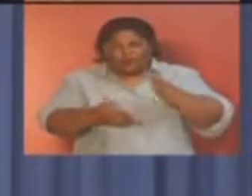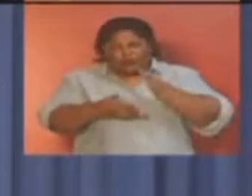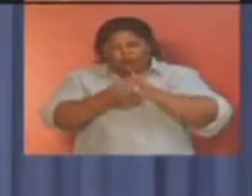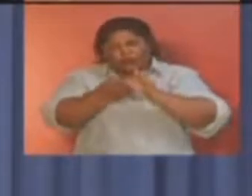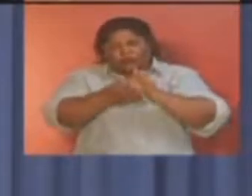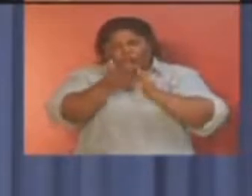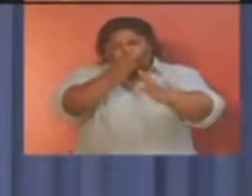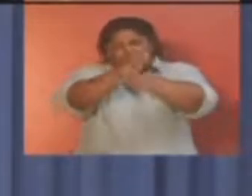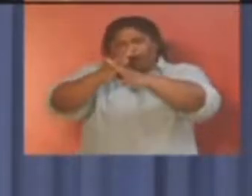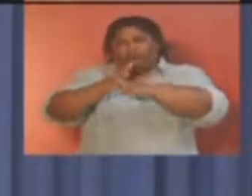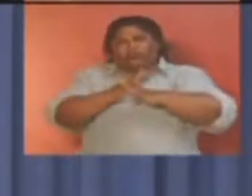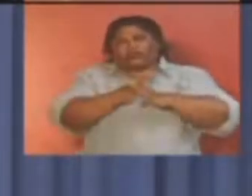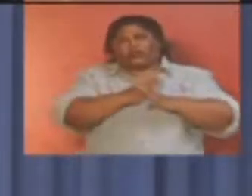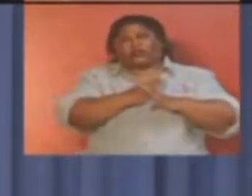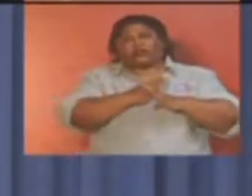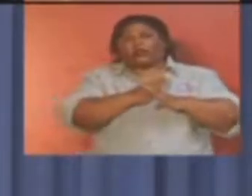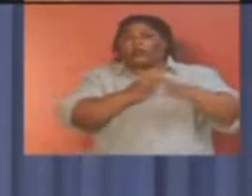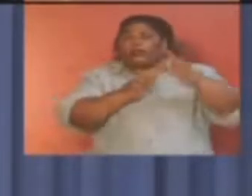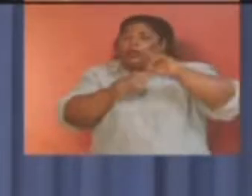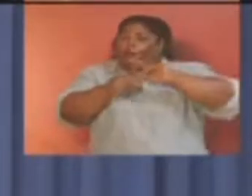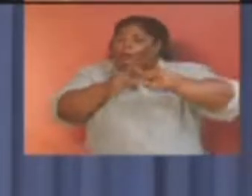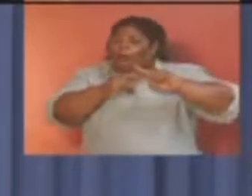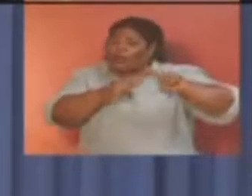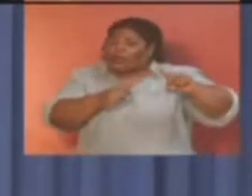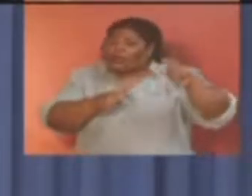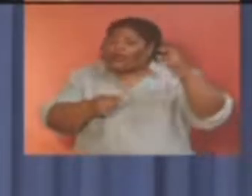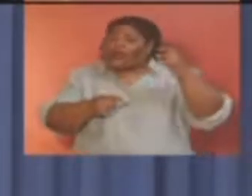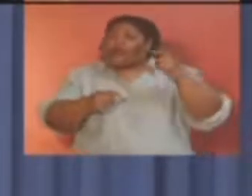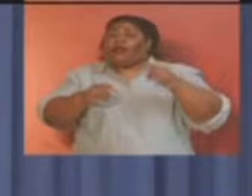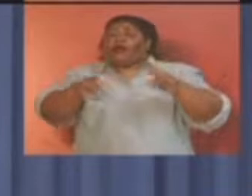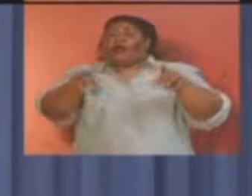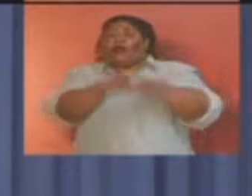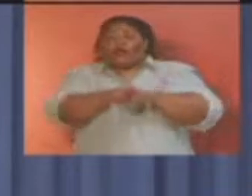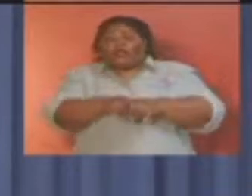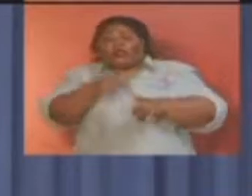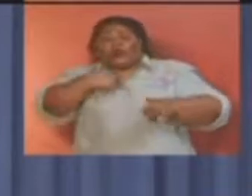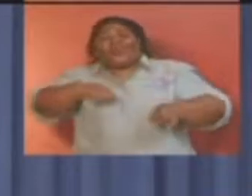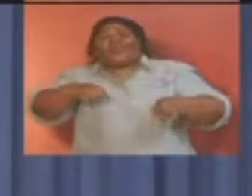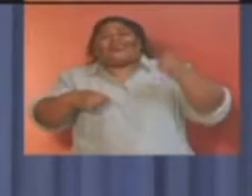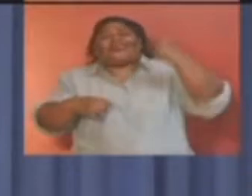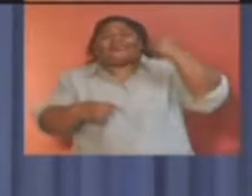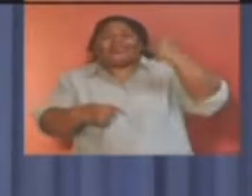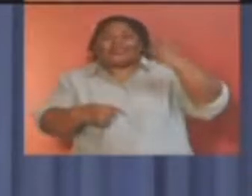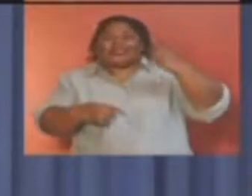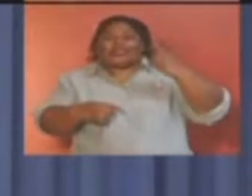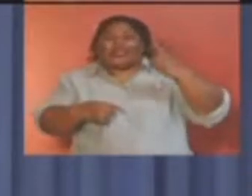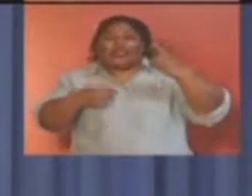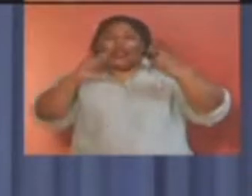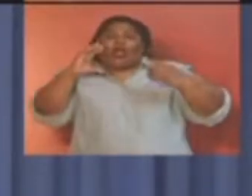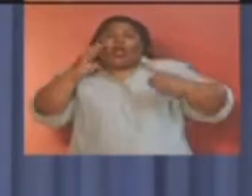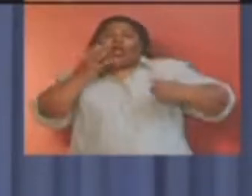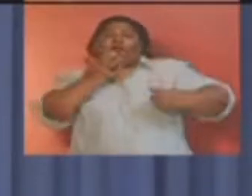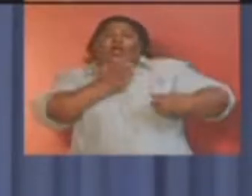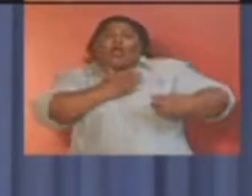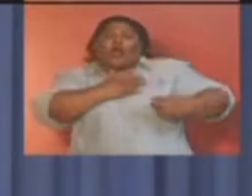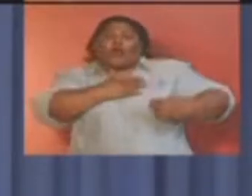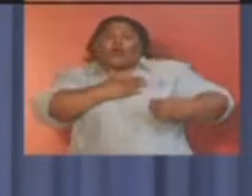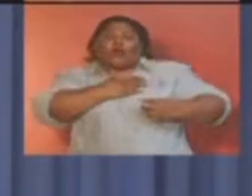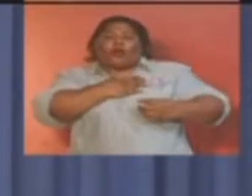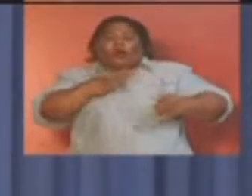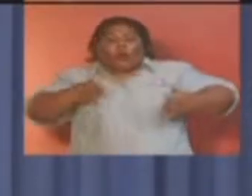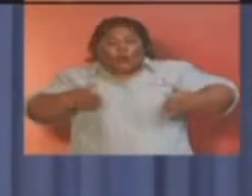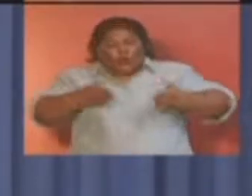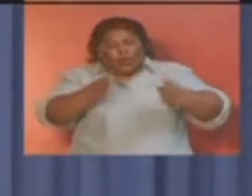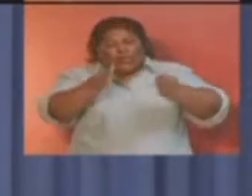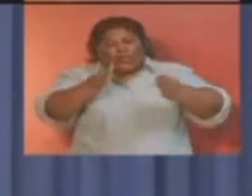that, acknowledging that we need to preserve some livelihood. And that is why, as I read